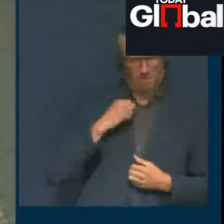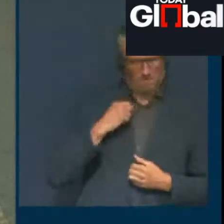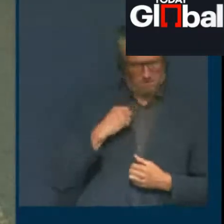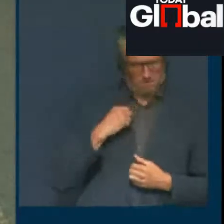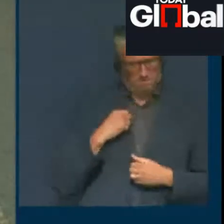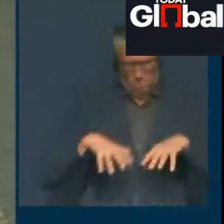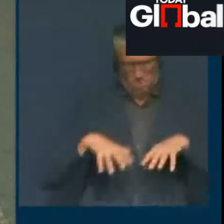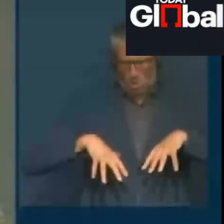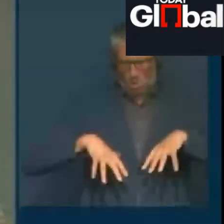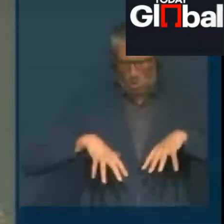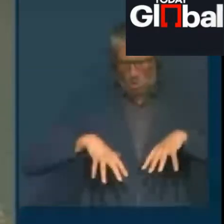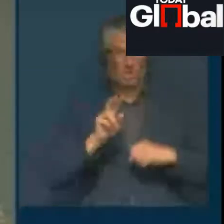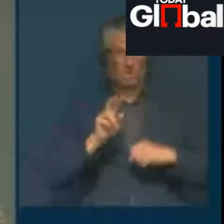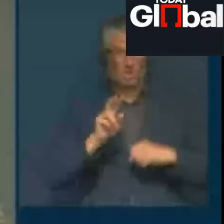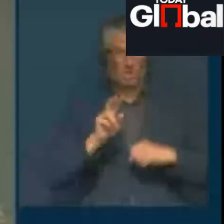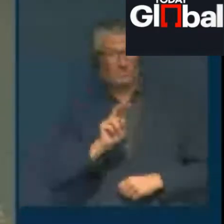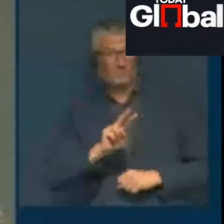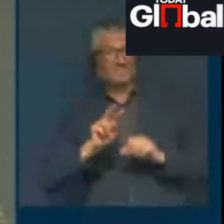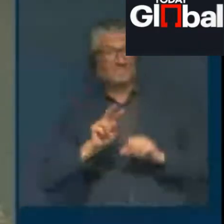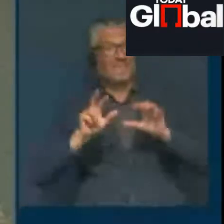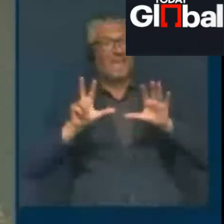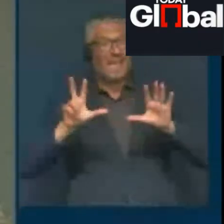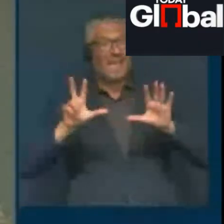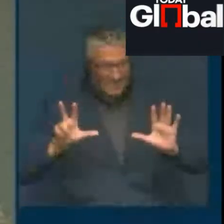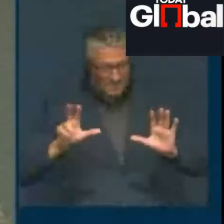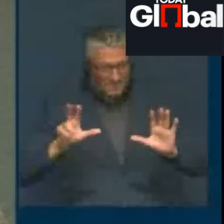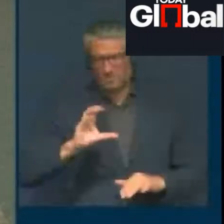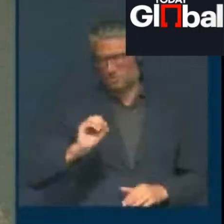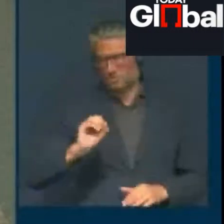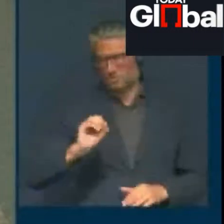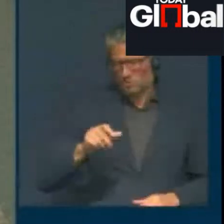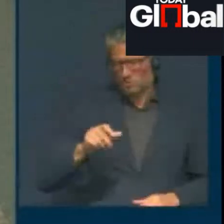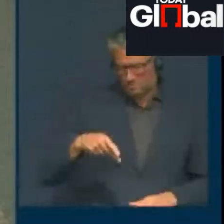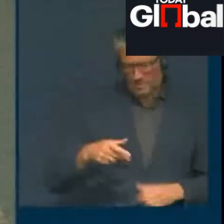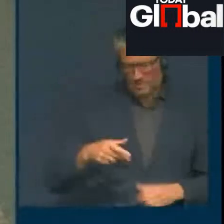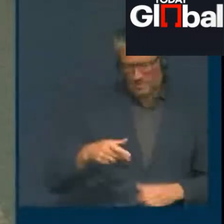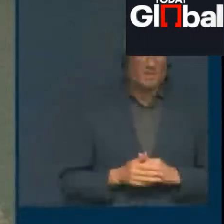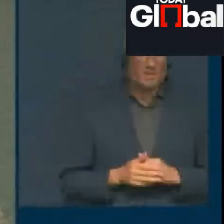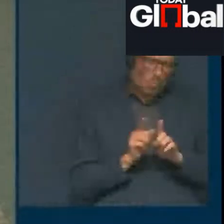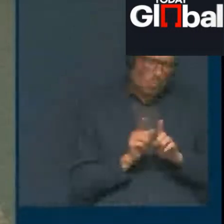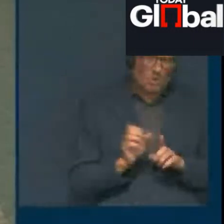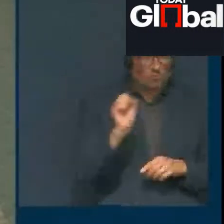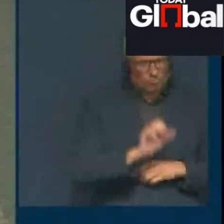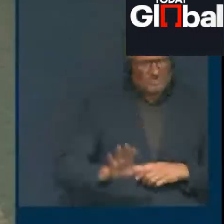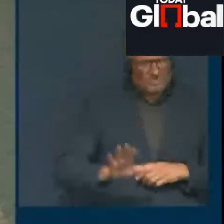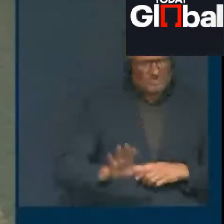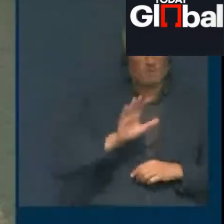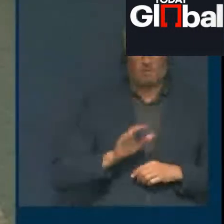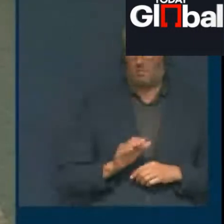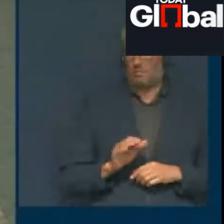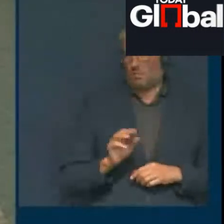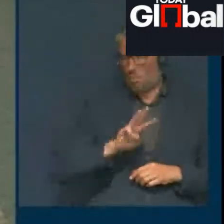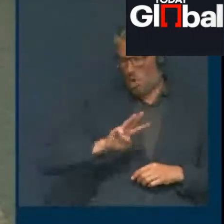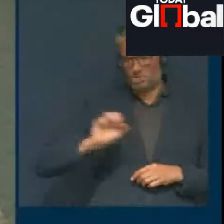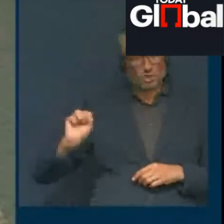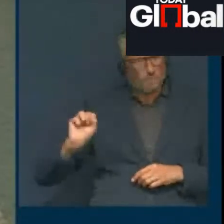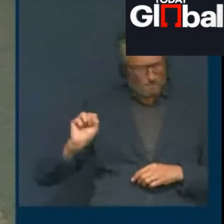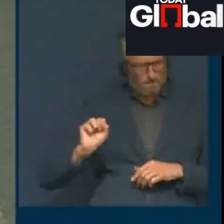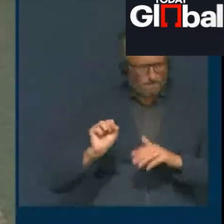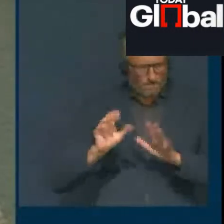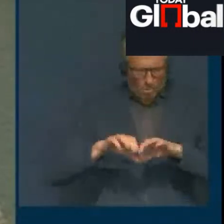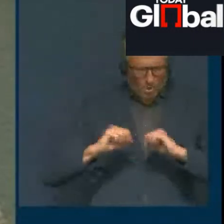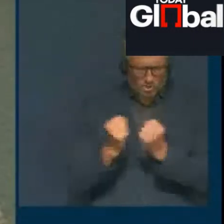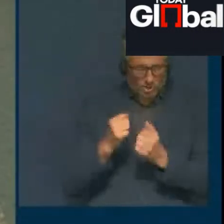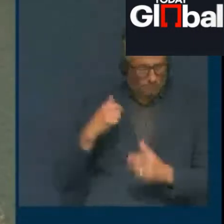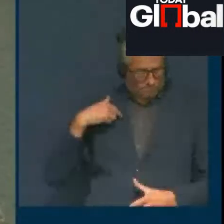in 2028. We have taken part in a number of regional workshops, including one that has been organized by